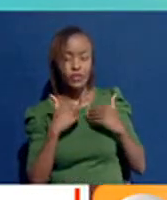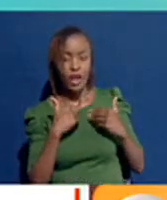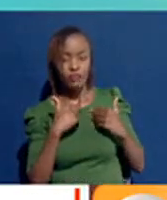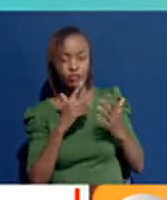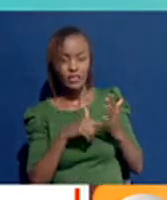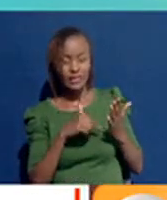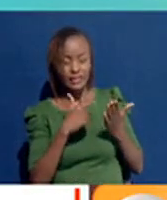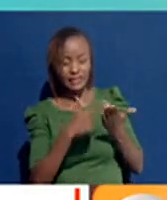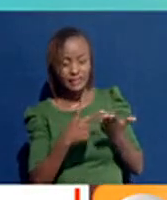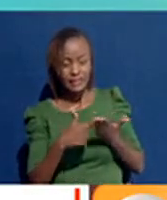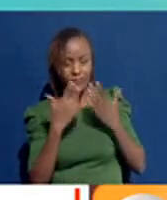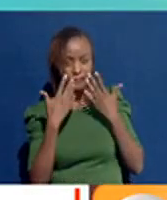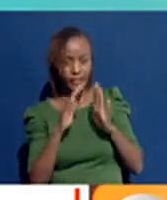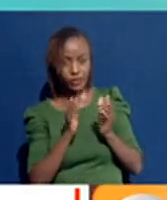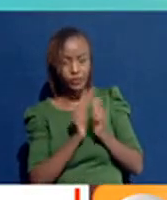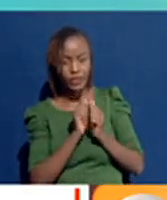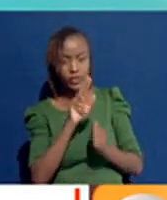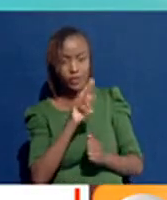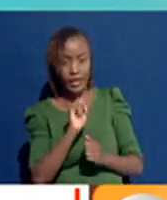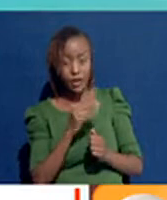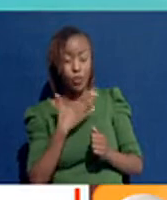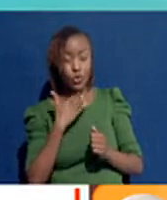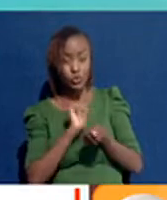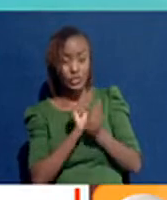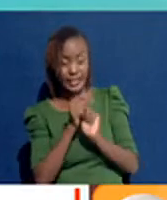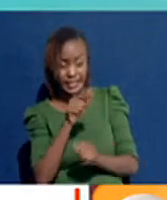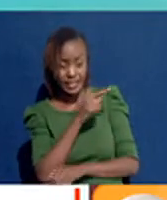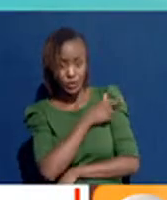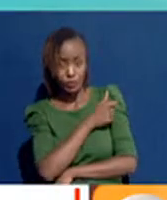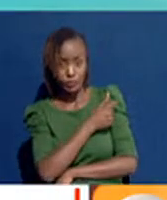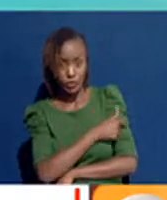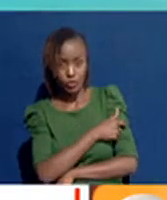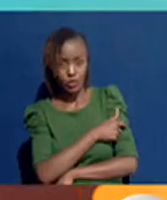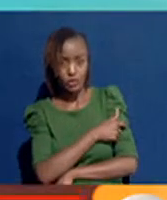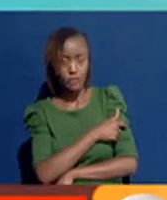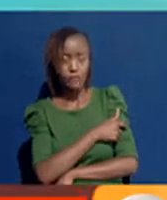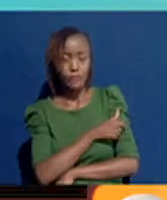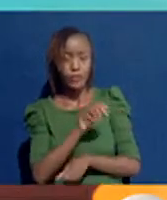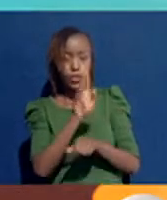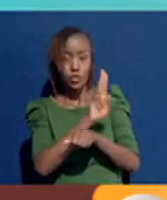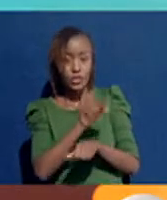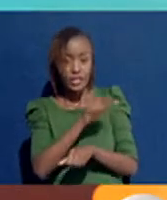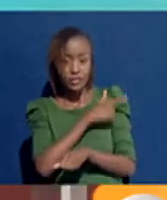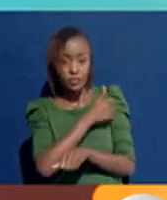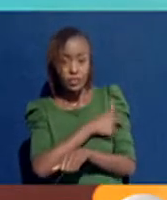United Nations. We are repurposing that particular facility whereby we are going to use it for a